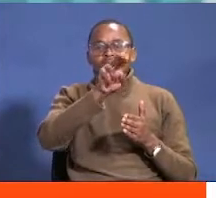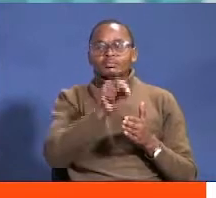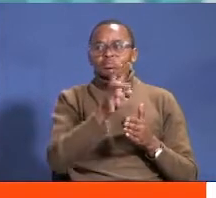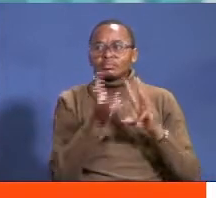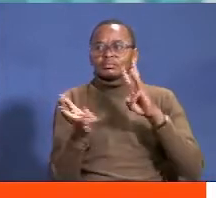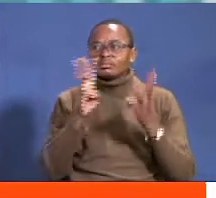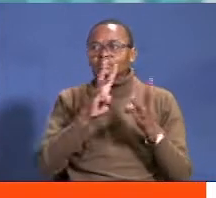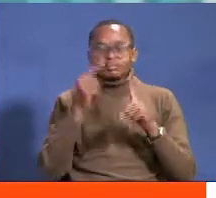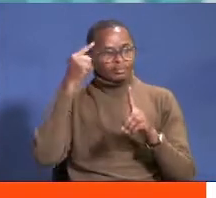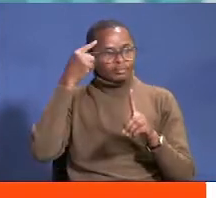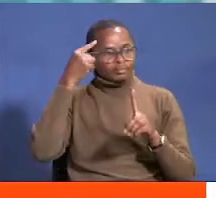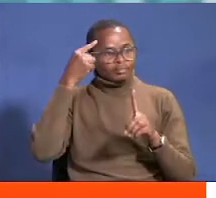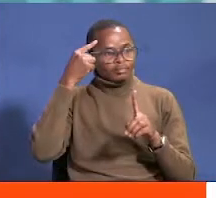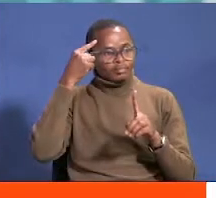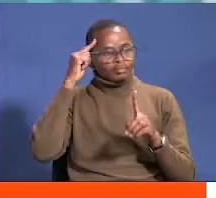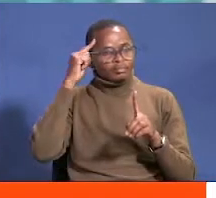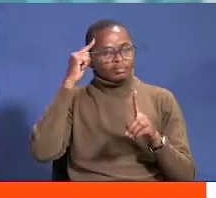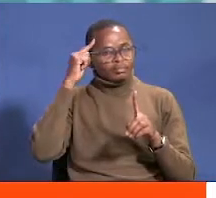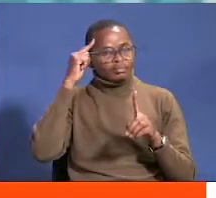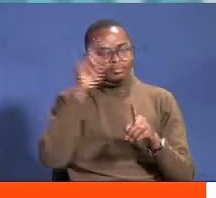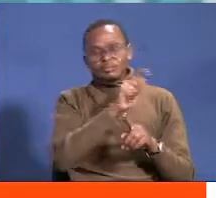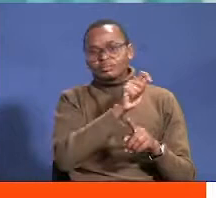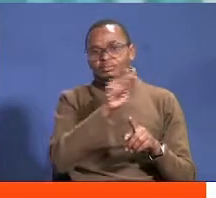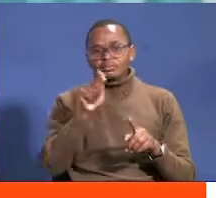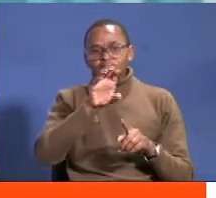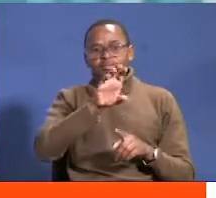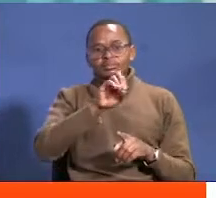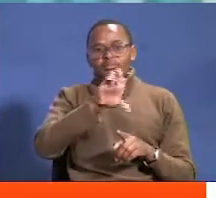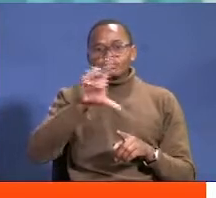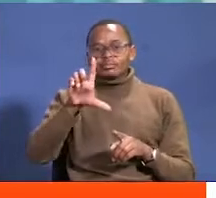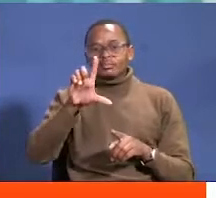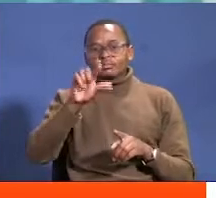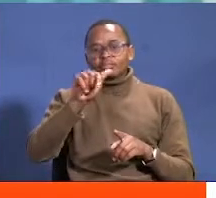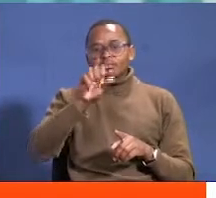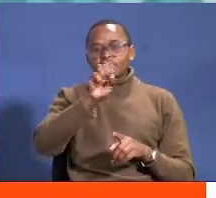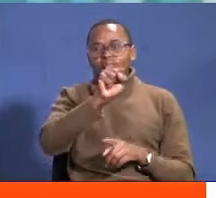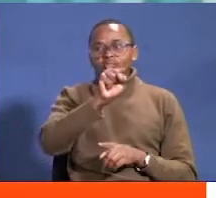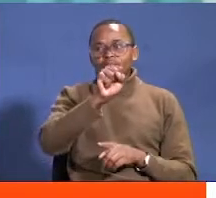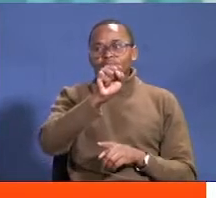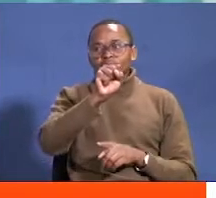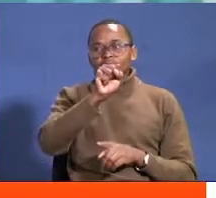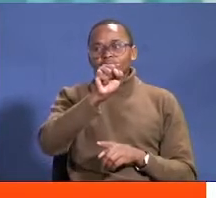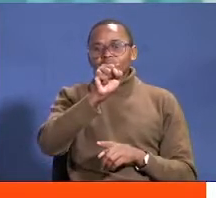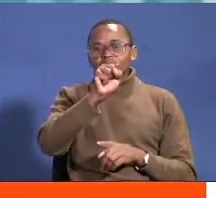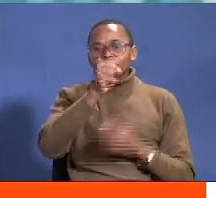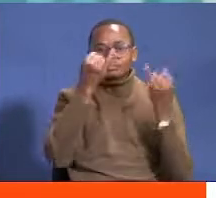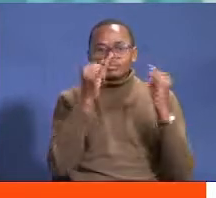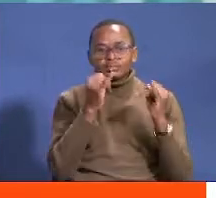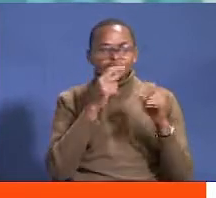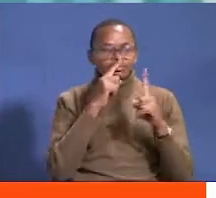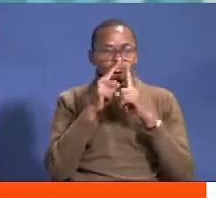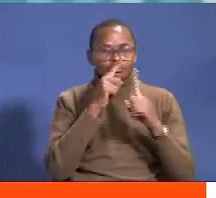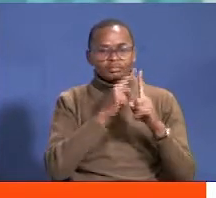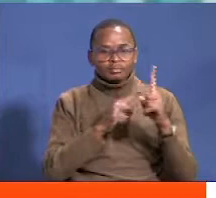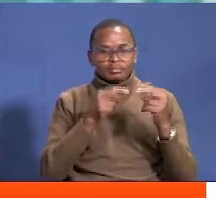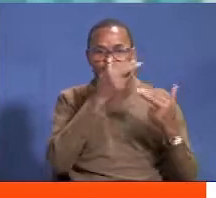And of course, fossil fuels, we have, there's oil, natural gas, and of course, coal. Right. Now, when you talk